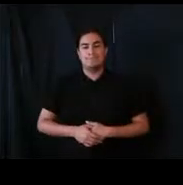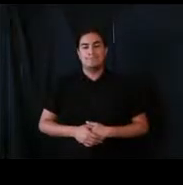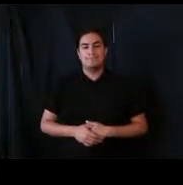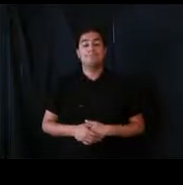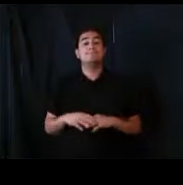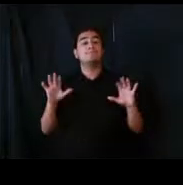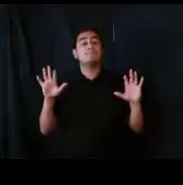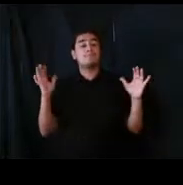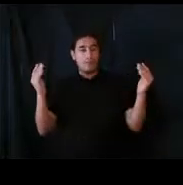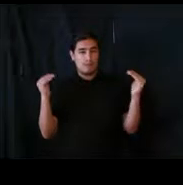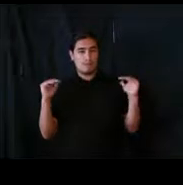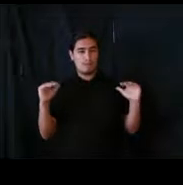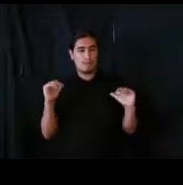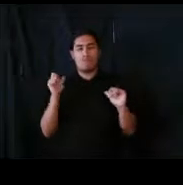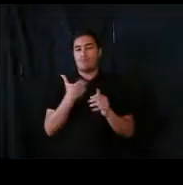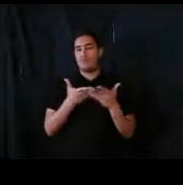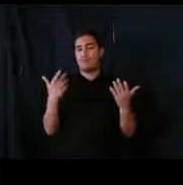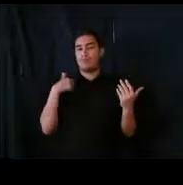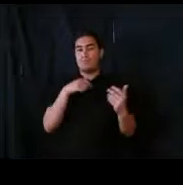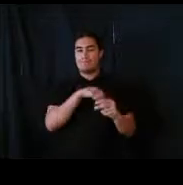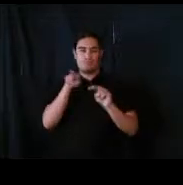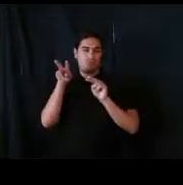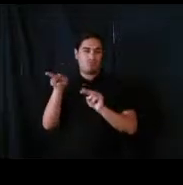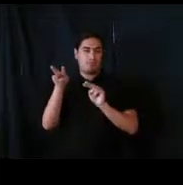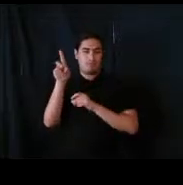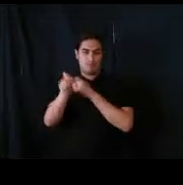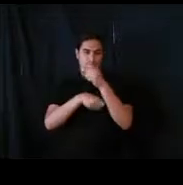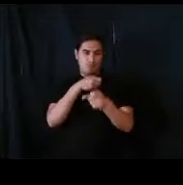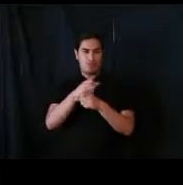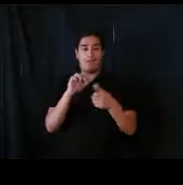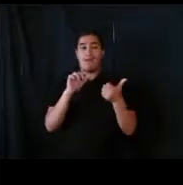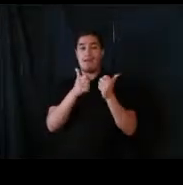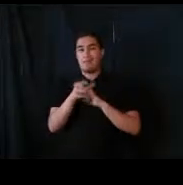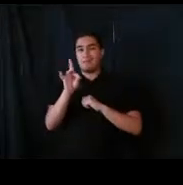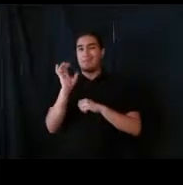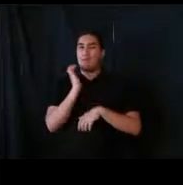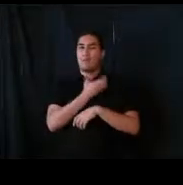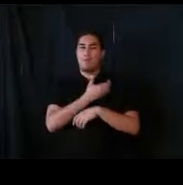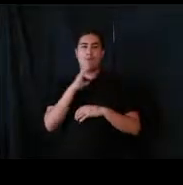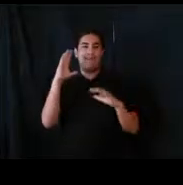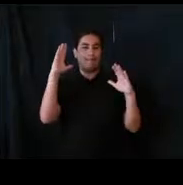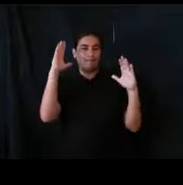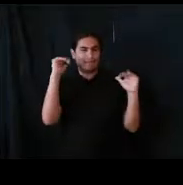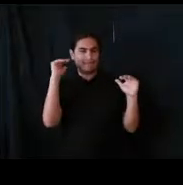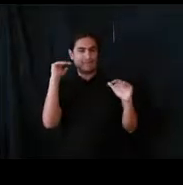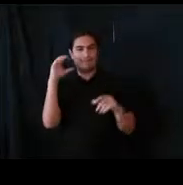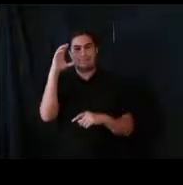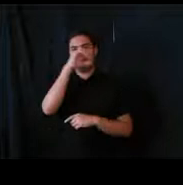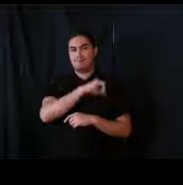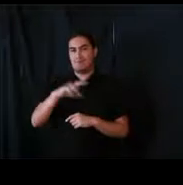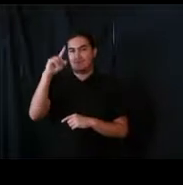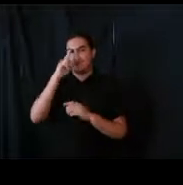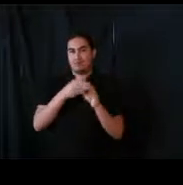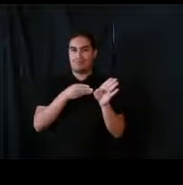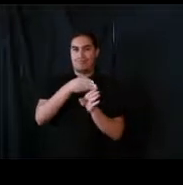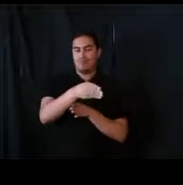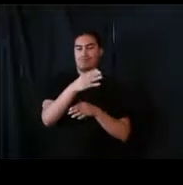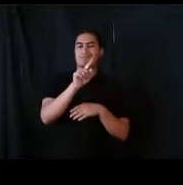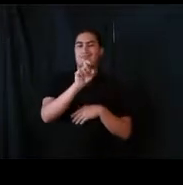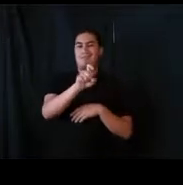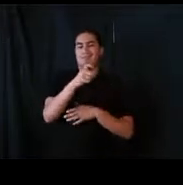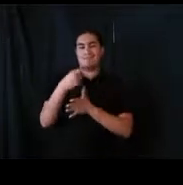um another item that we've been tracking all year long is how did our estimates of revenue for our major taxes and fees